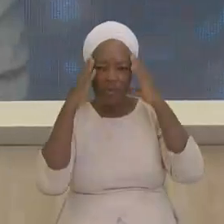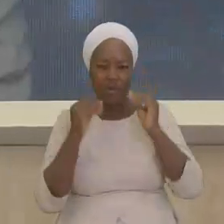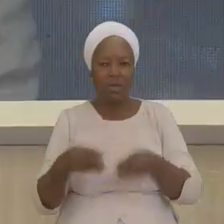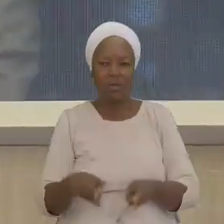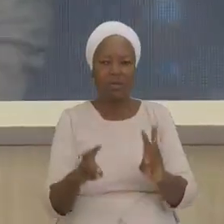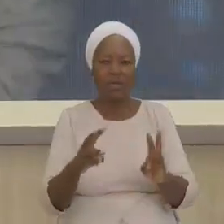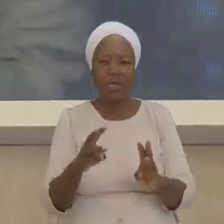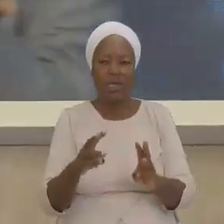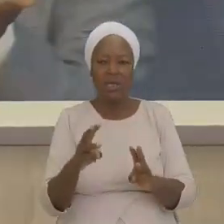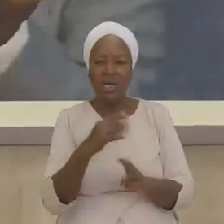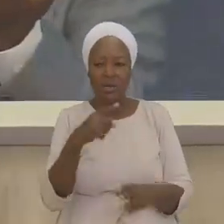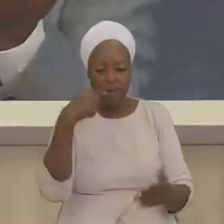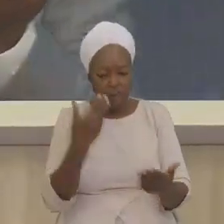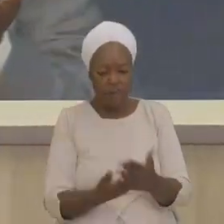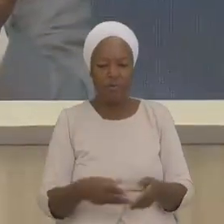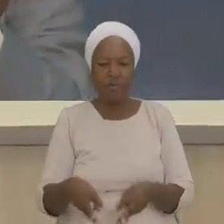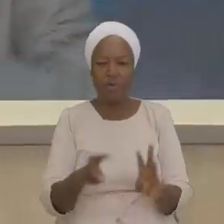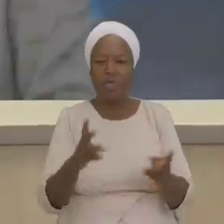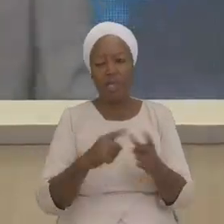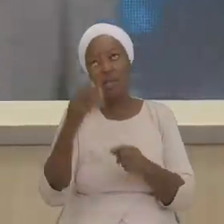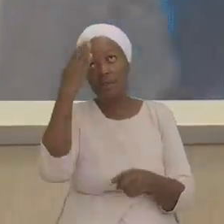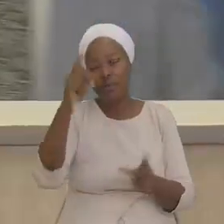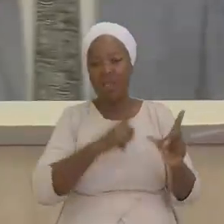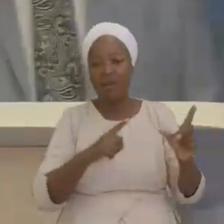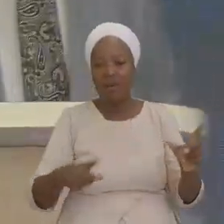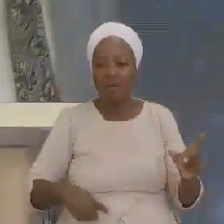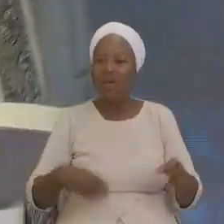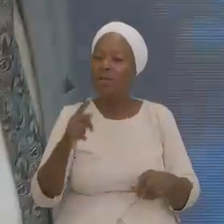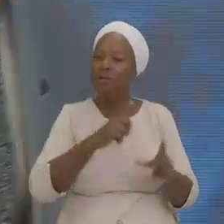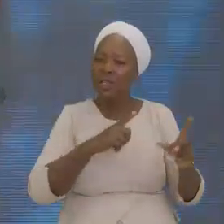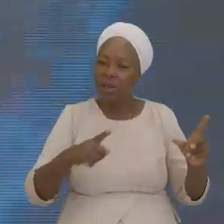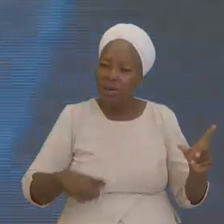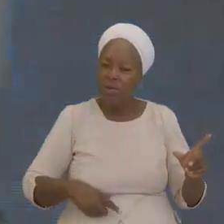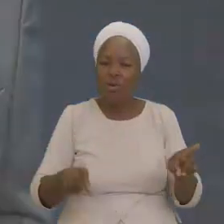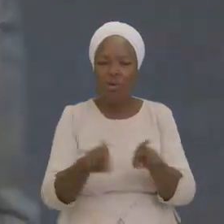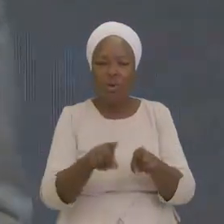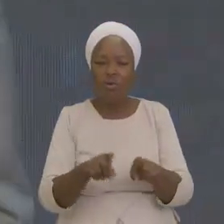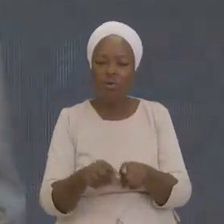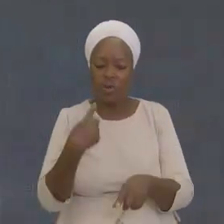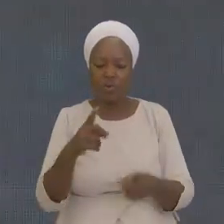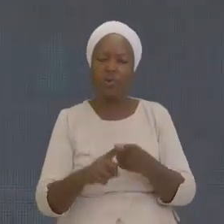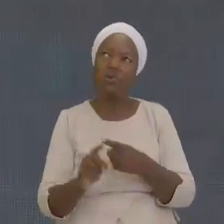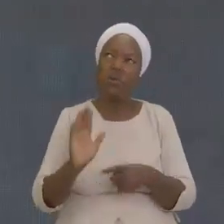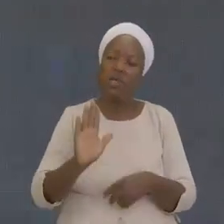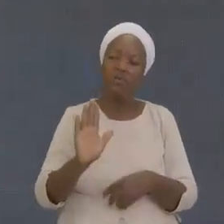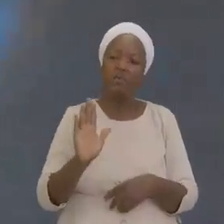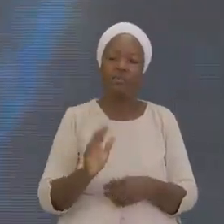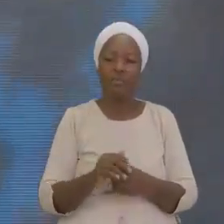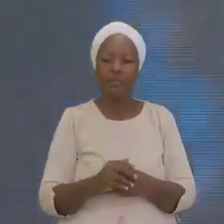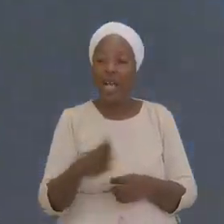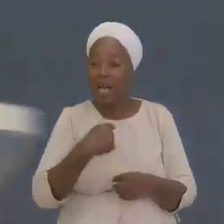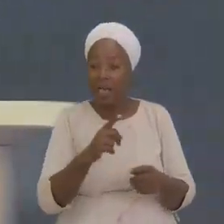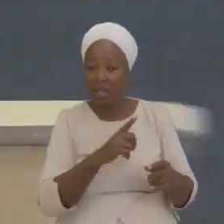evidently, he knew the Lord. The Lord even spoke to him. And then